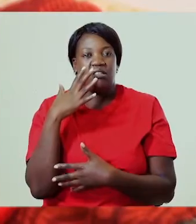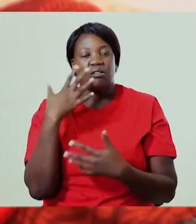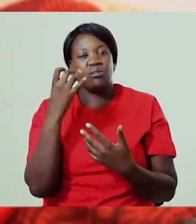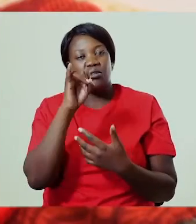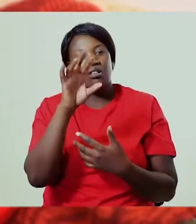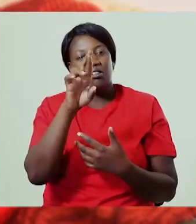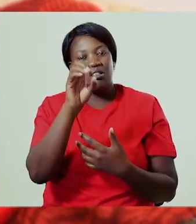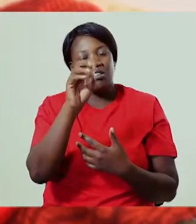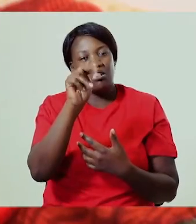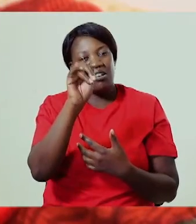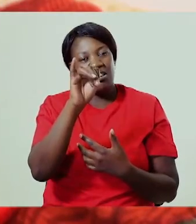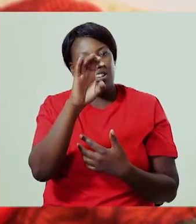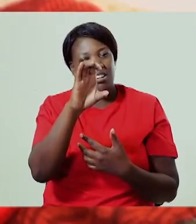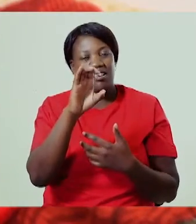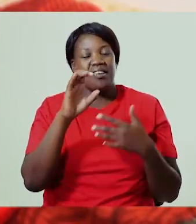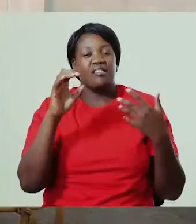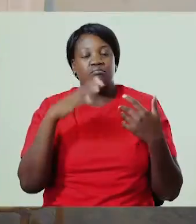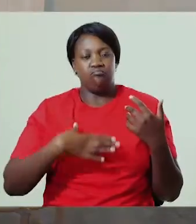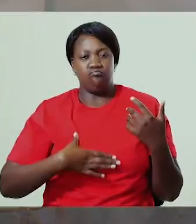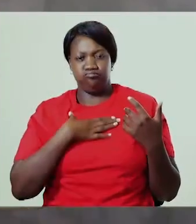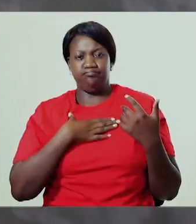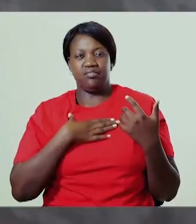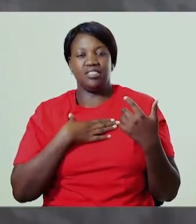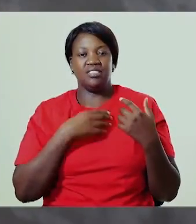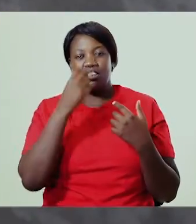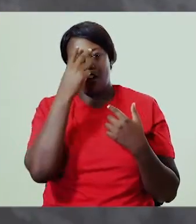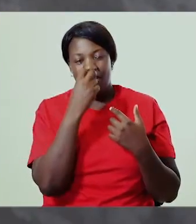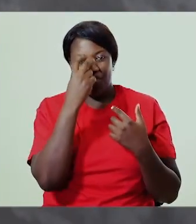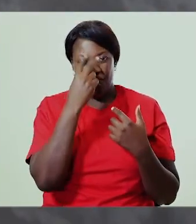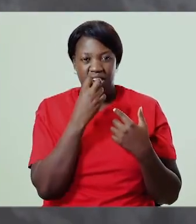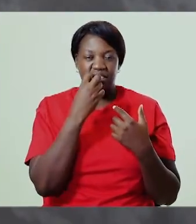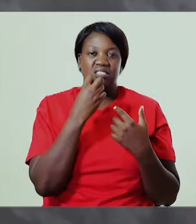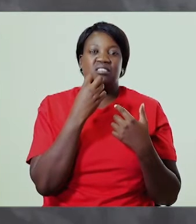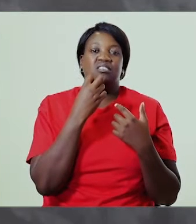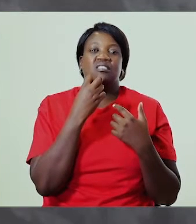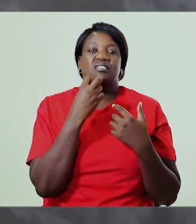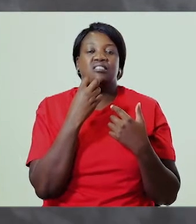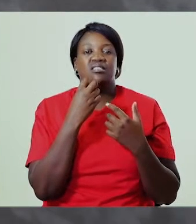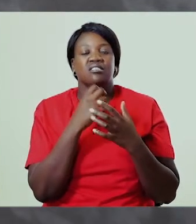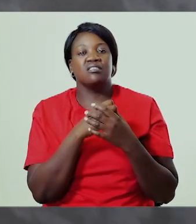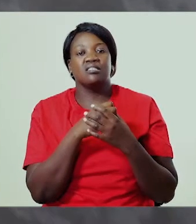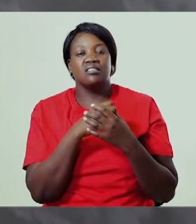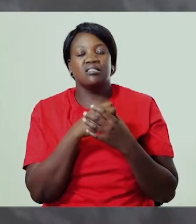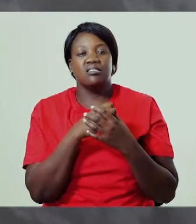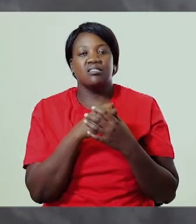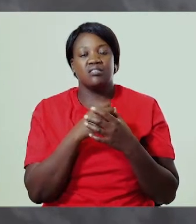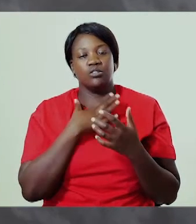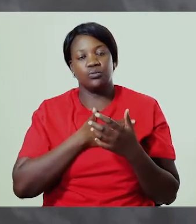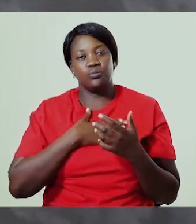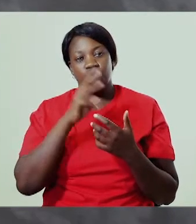ironic, angry, or humorous. The persuasive atmosphere in a story is referred to as the